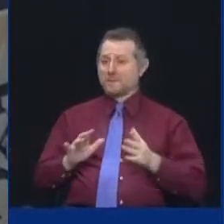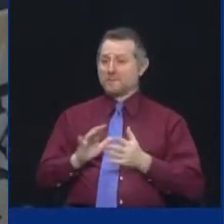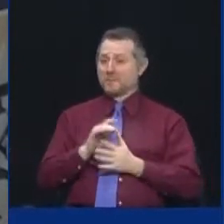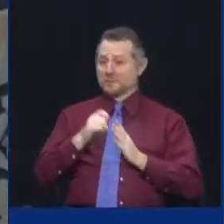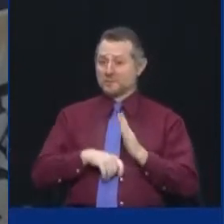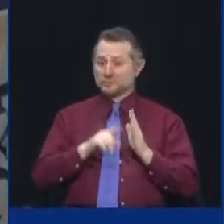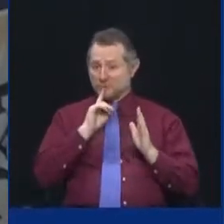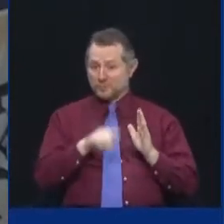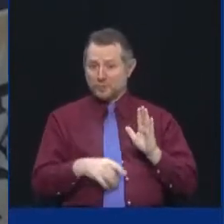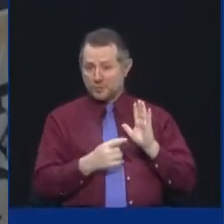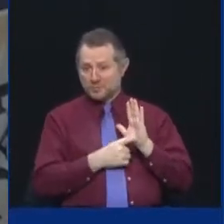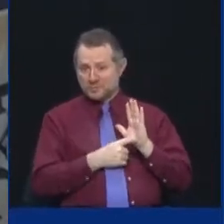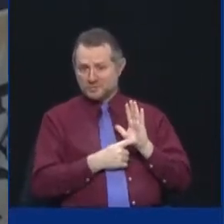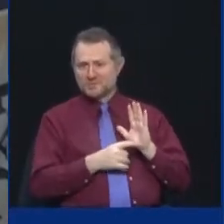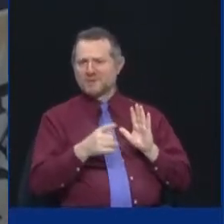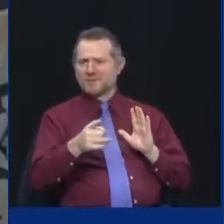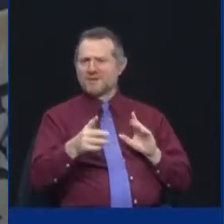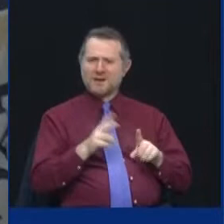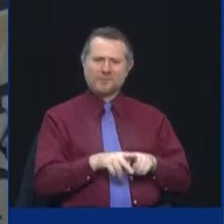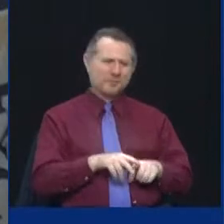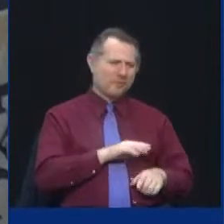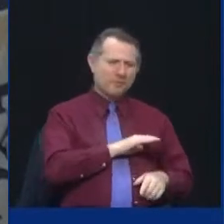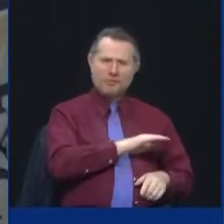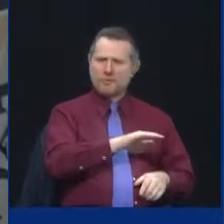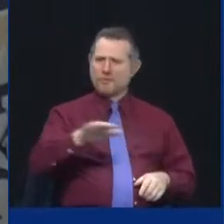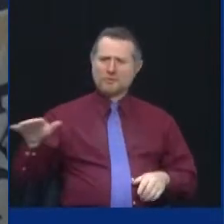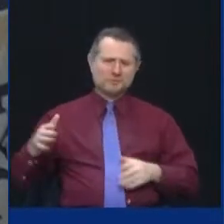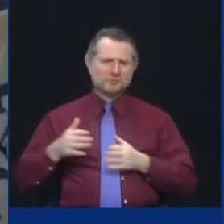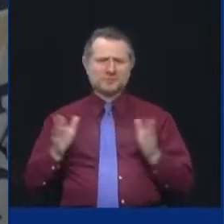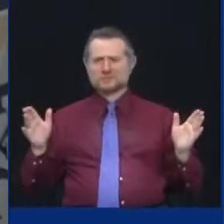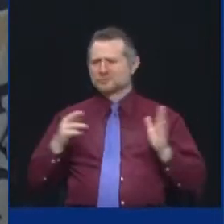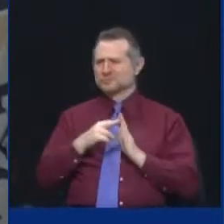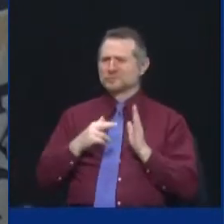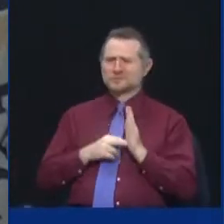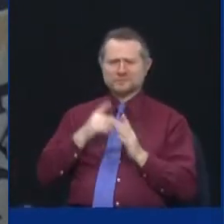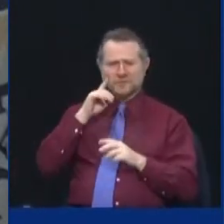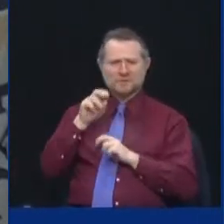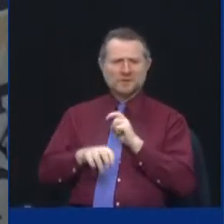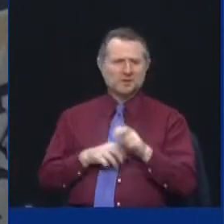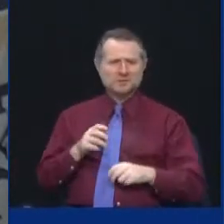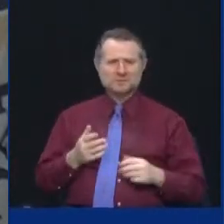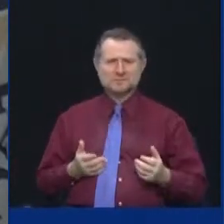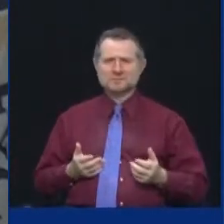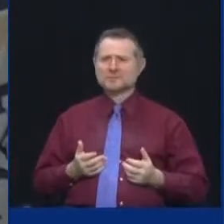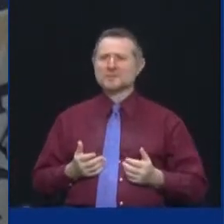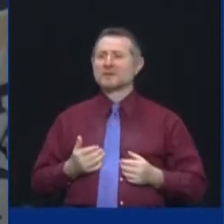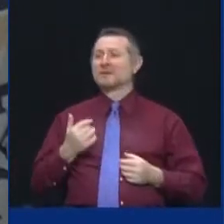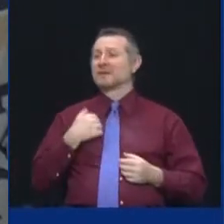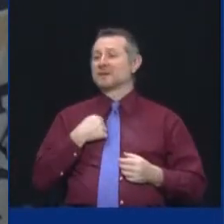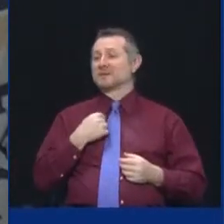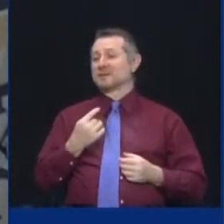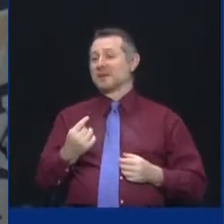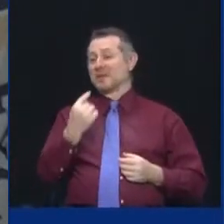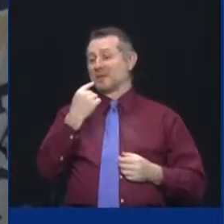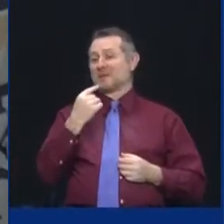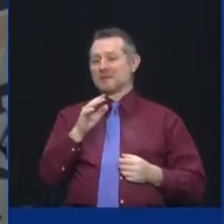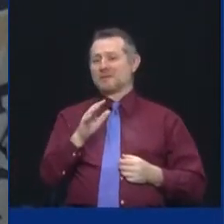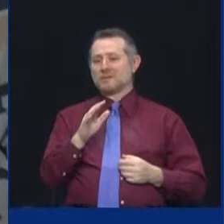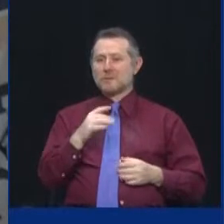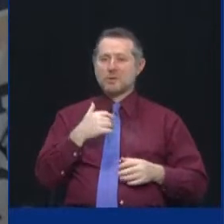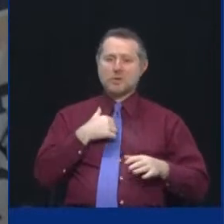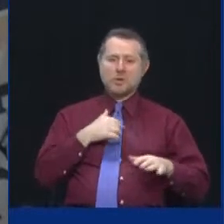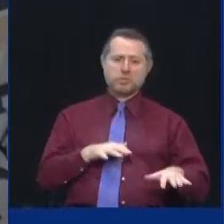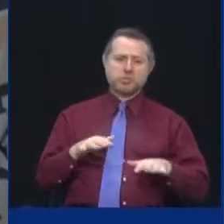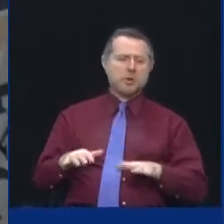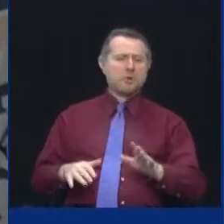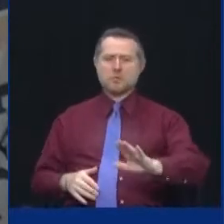is going to be the general fair guidance. It's not dragging your feet. It's that the situation changes